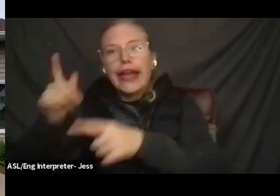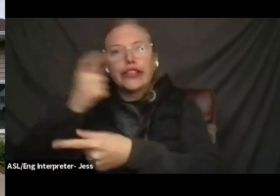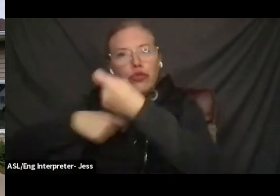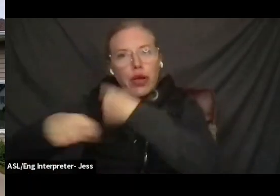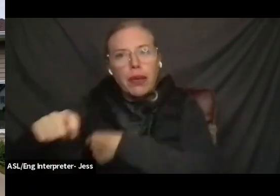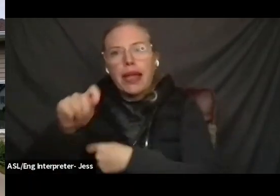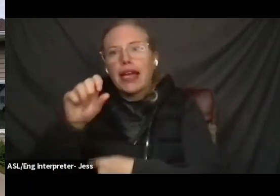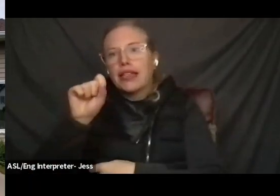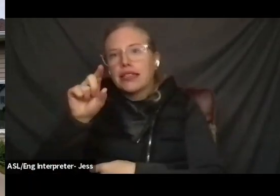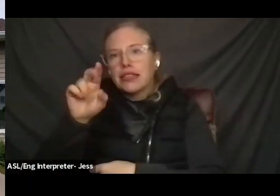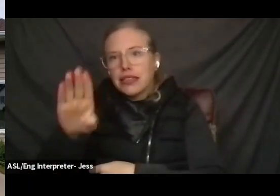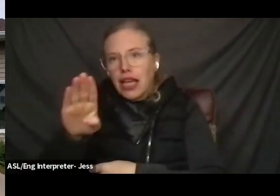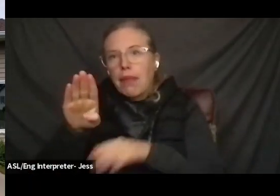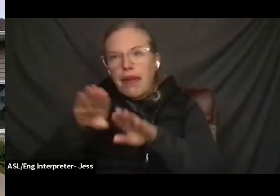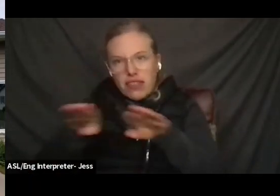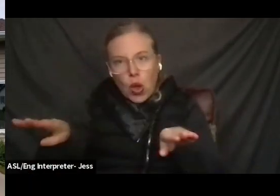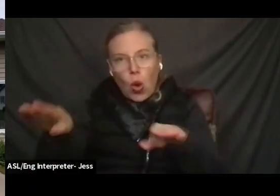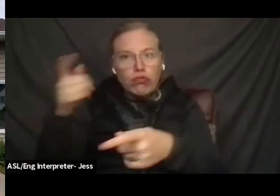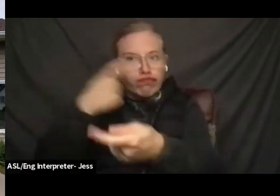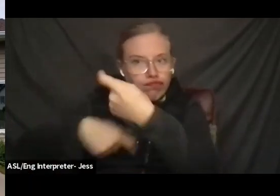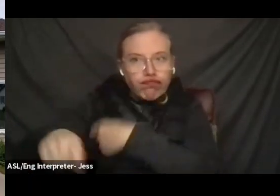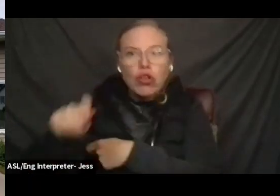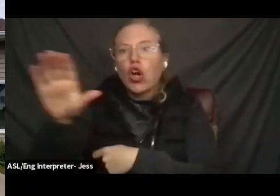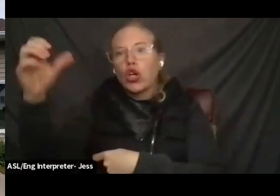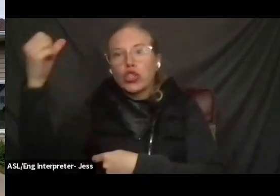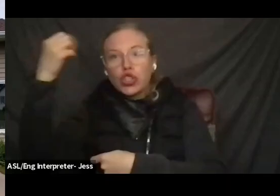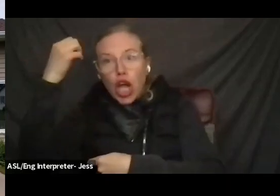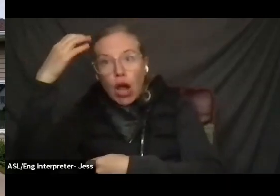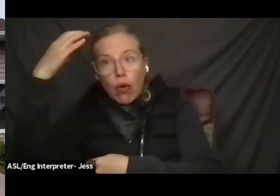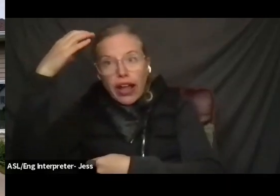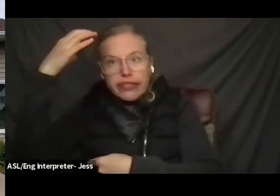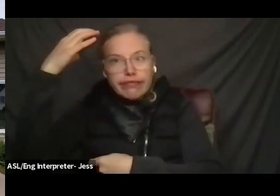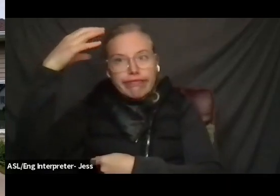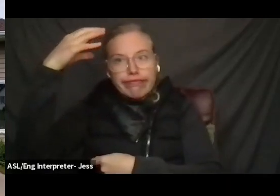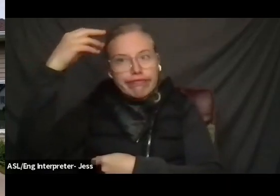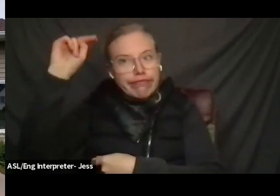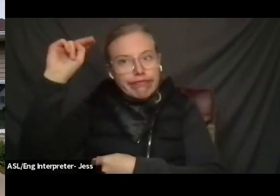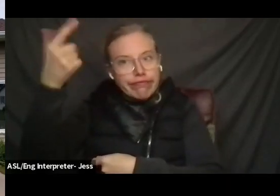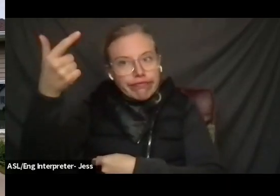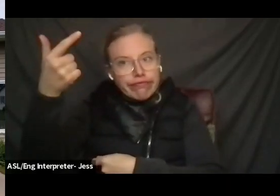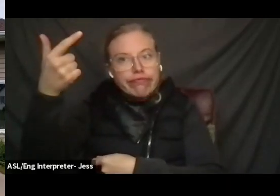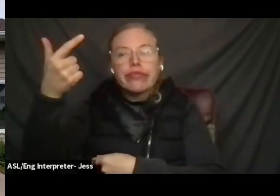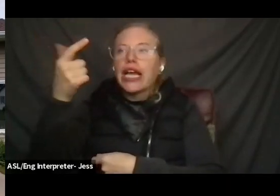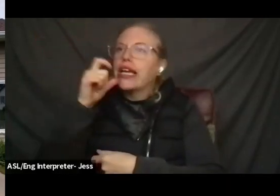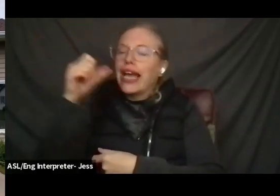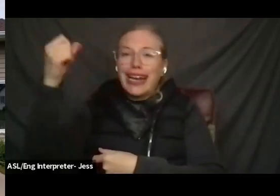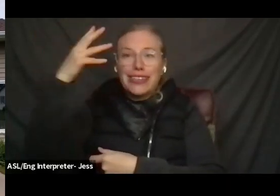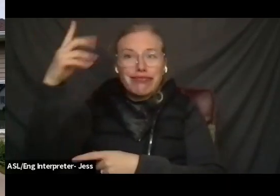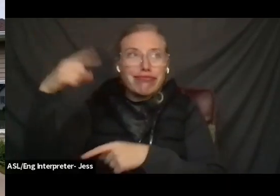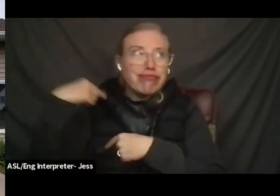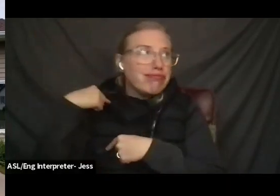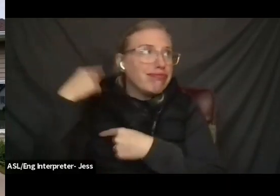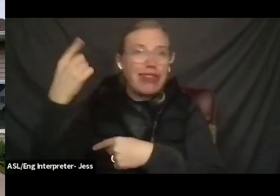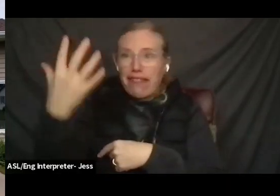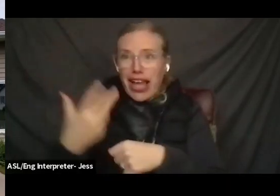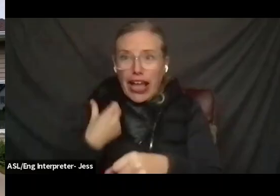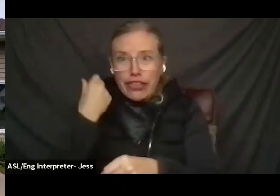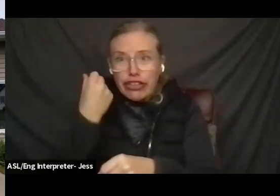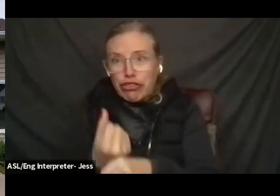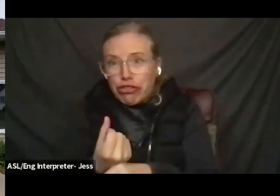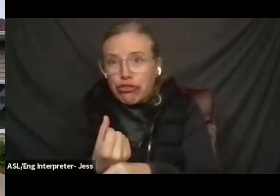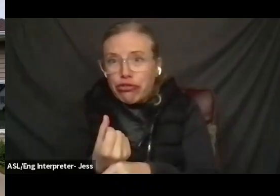some subfloors. Her shower head didn't work in her shower. She hadn't taken a shower in like 5